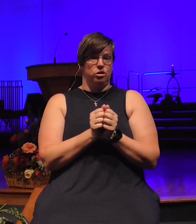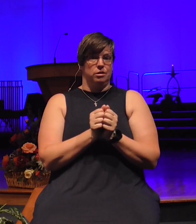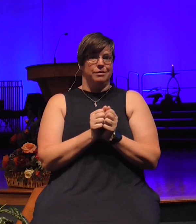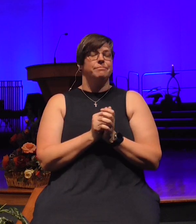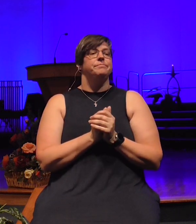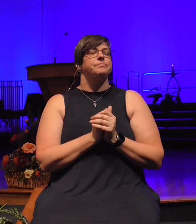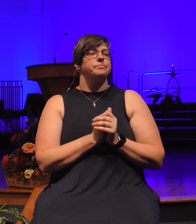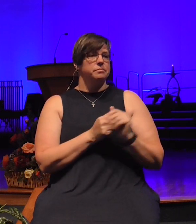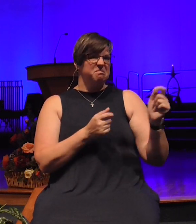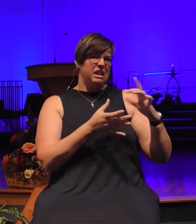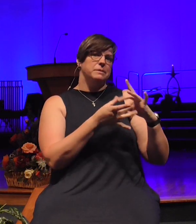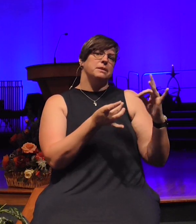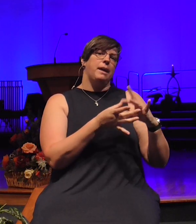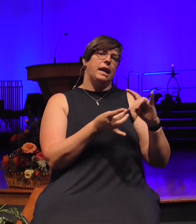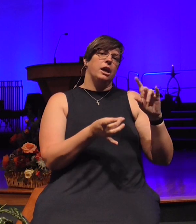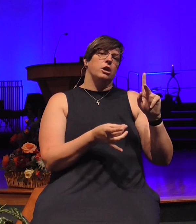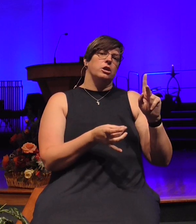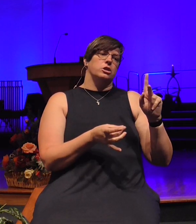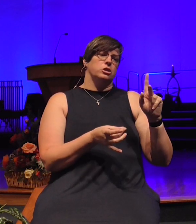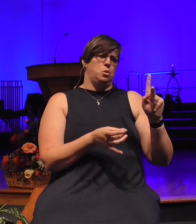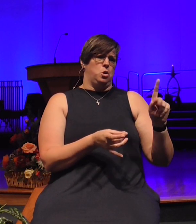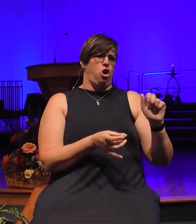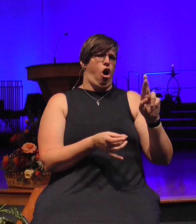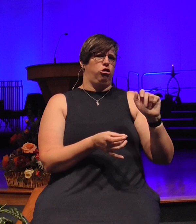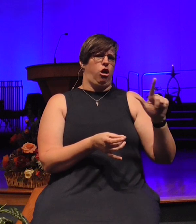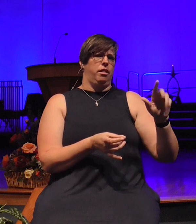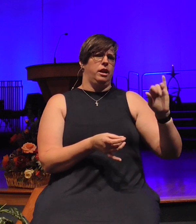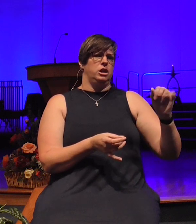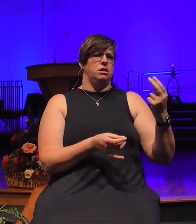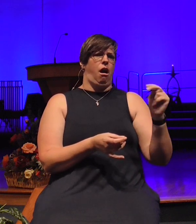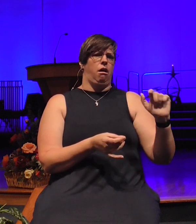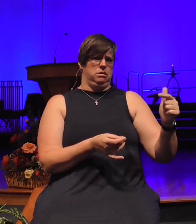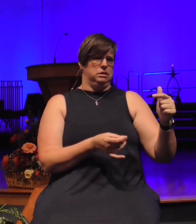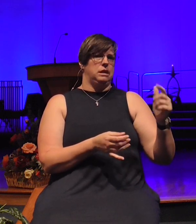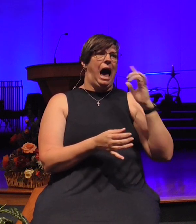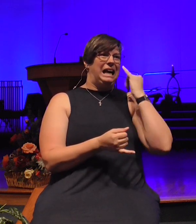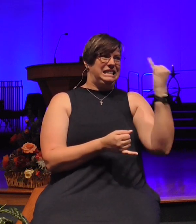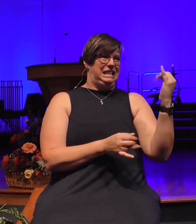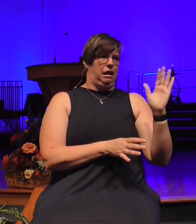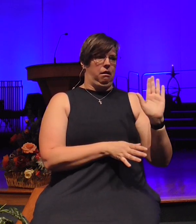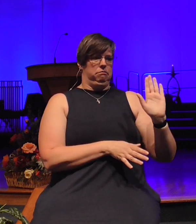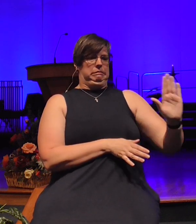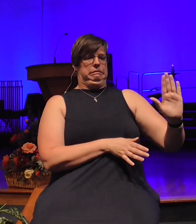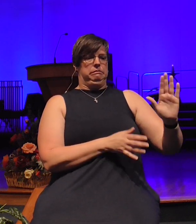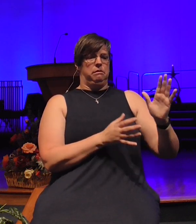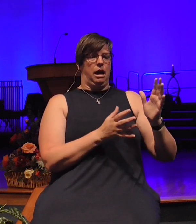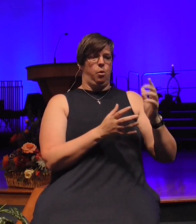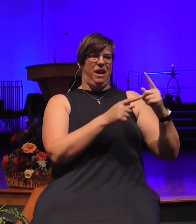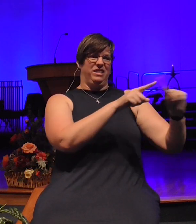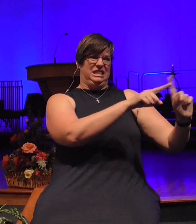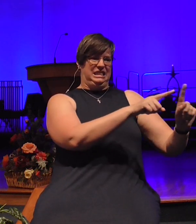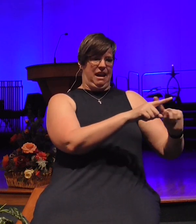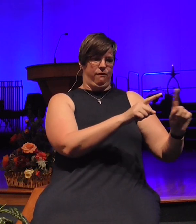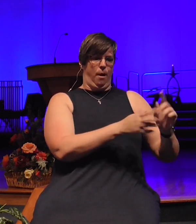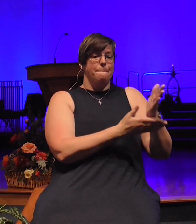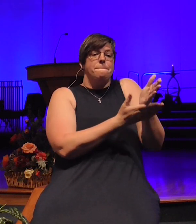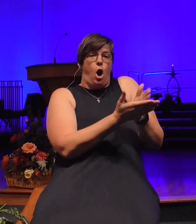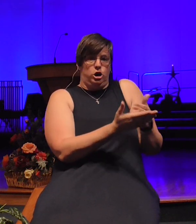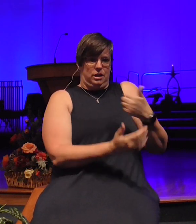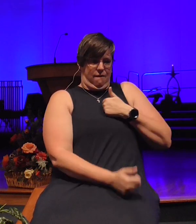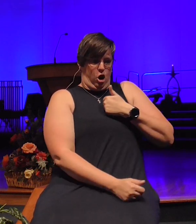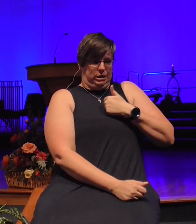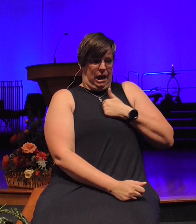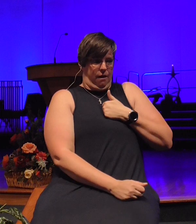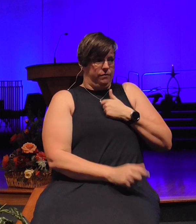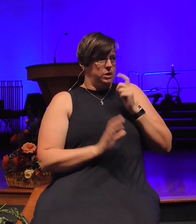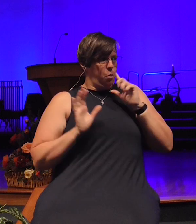Again, speaking to Carl Jung's idea of individuation, that this life is so much about taking the many different aspects of